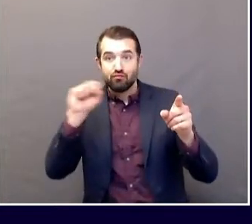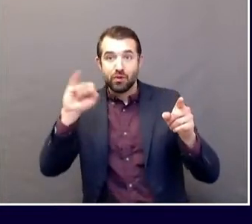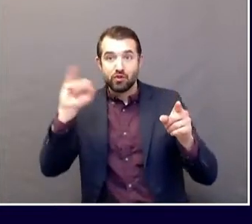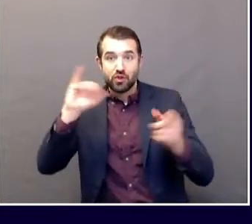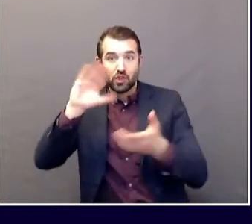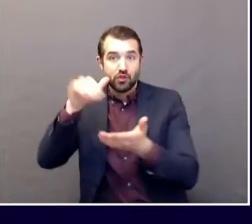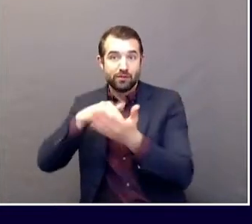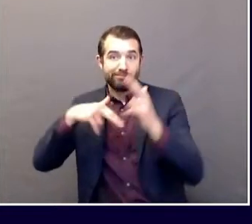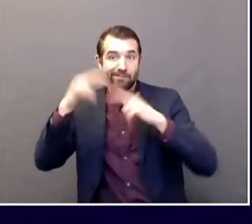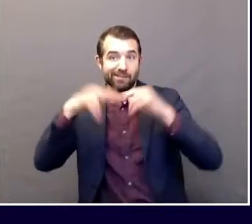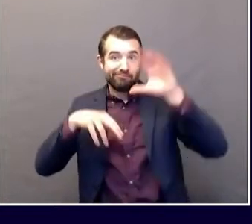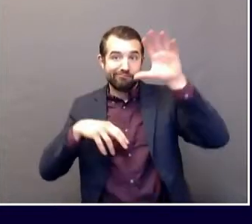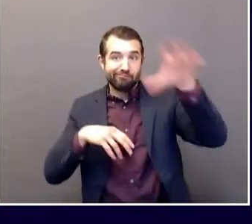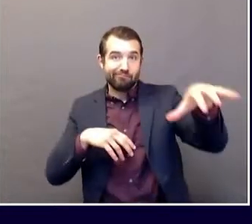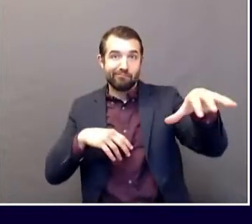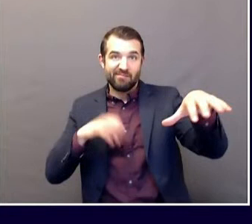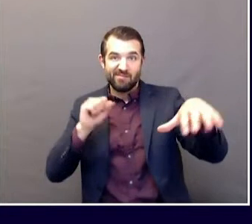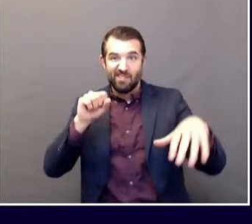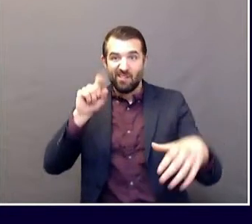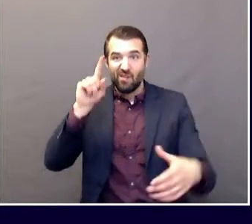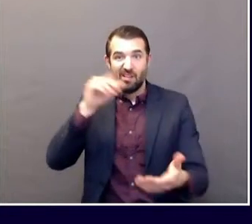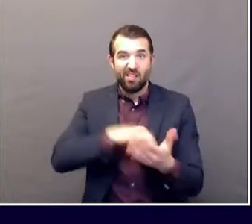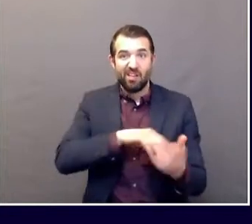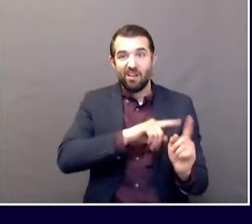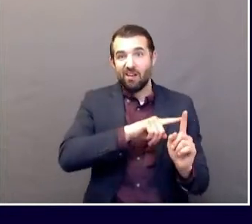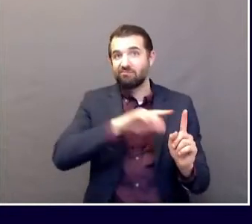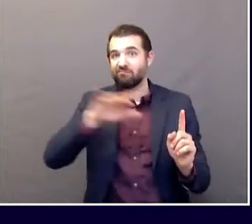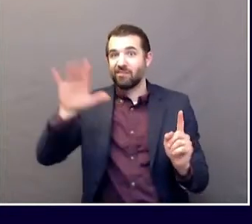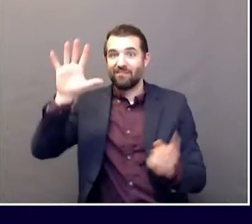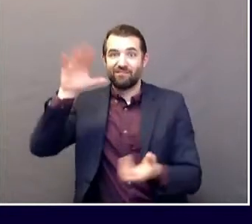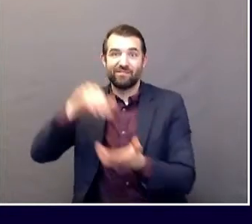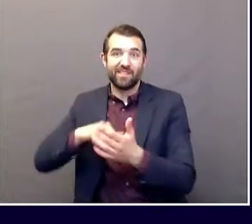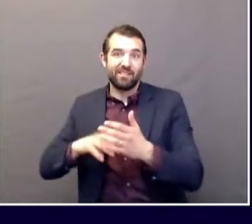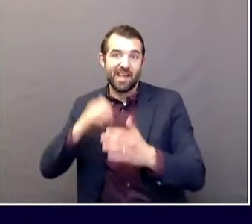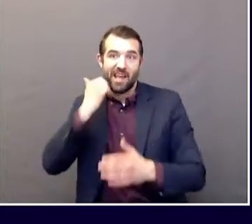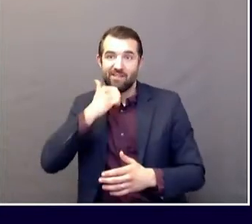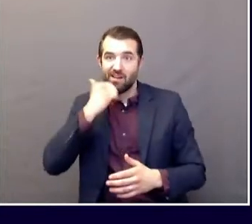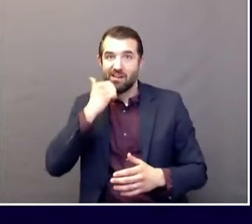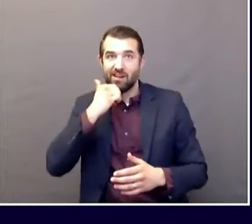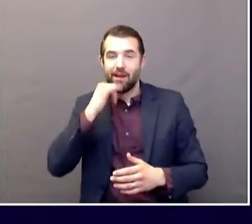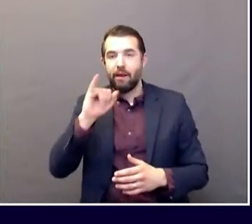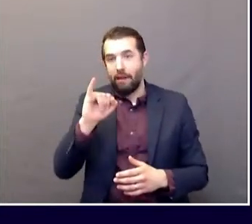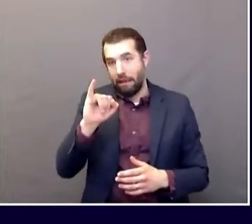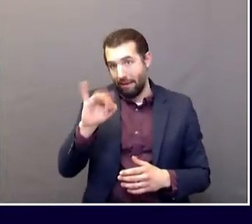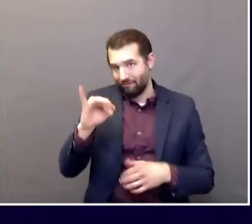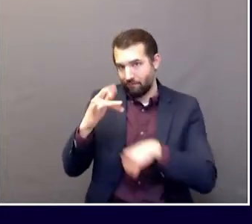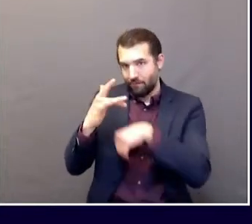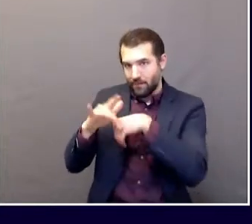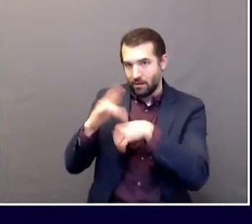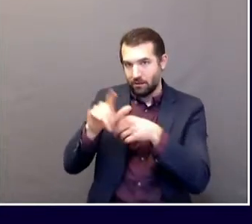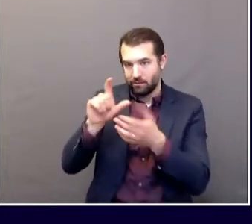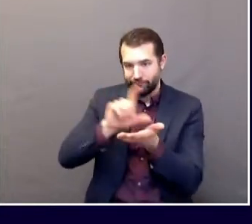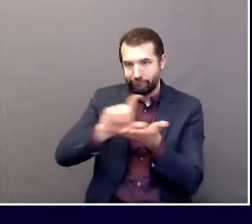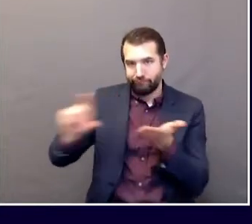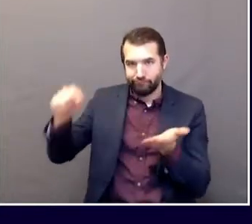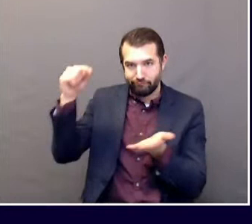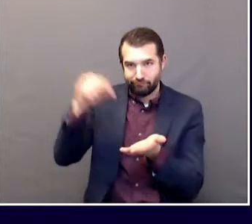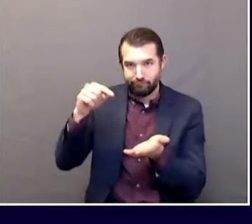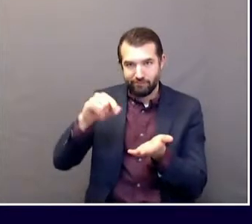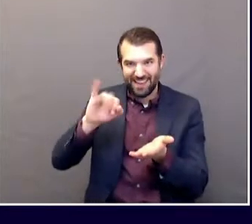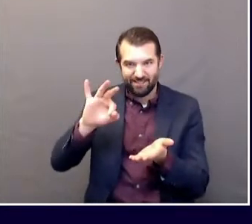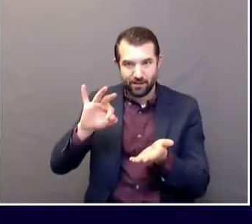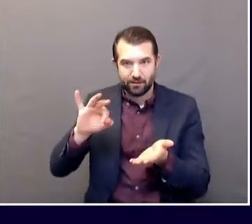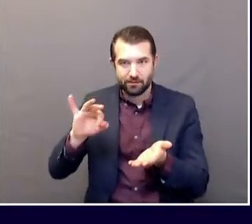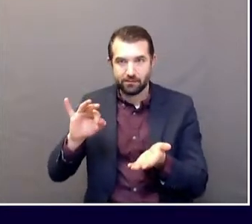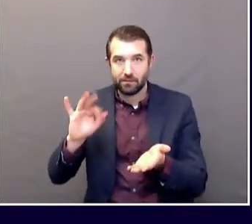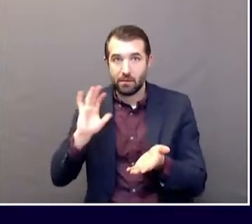to, as you said, 5,000 a day, vaccine permitting. We do intend to keep a supply of vaccine going to